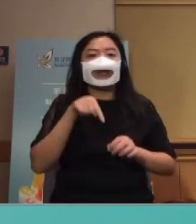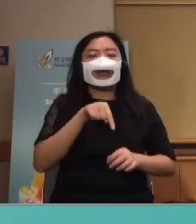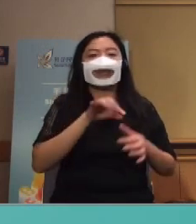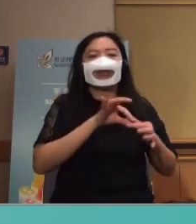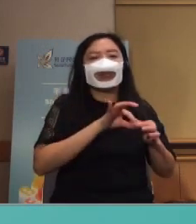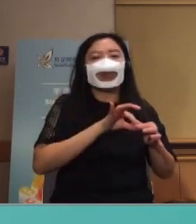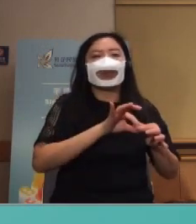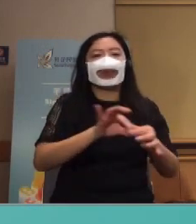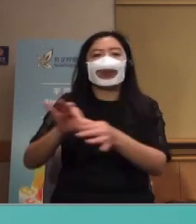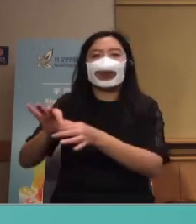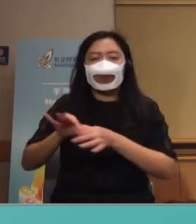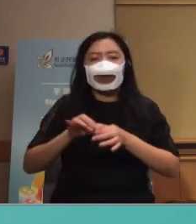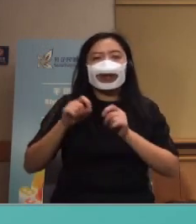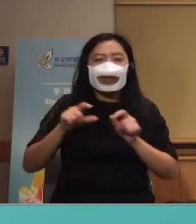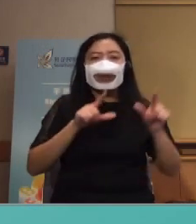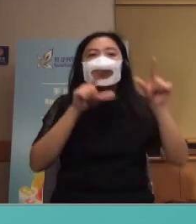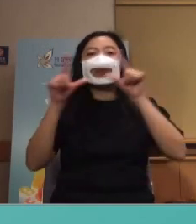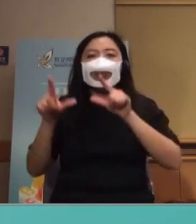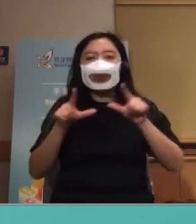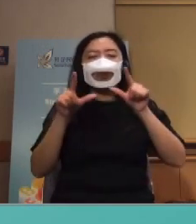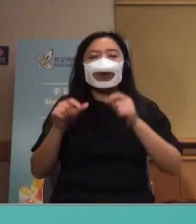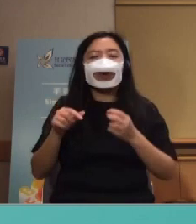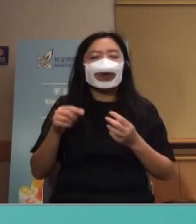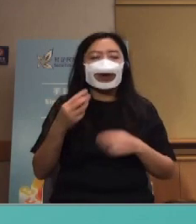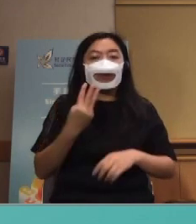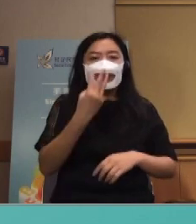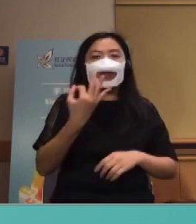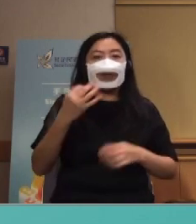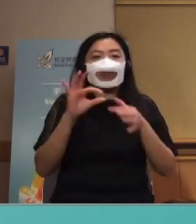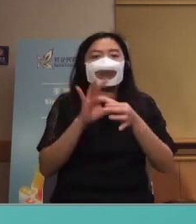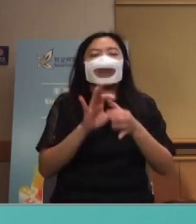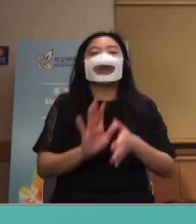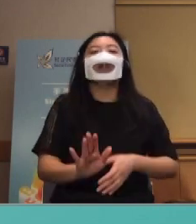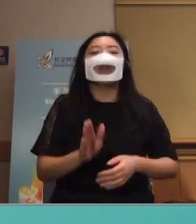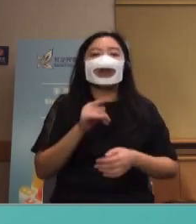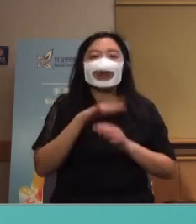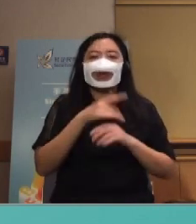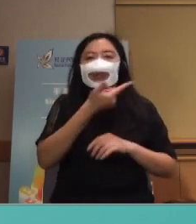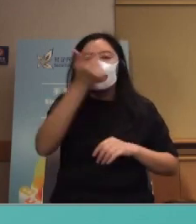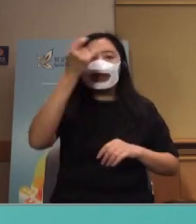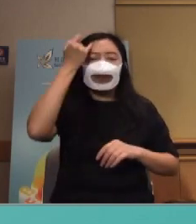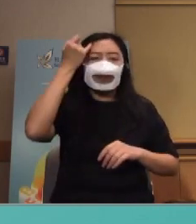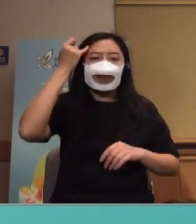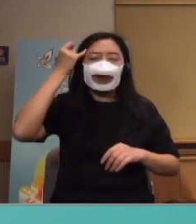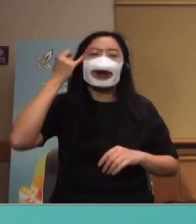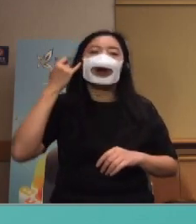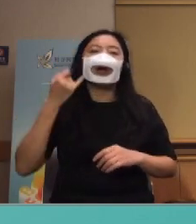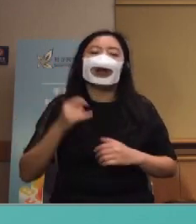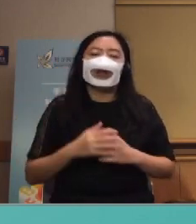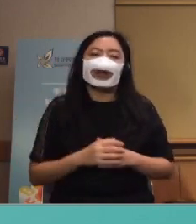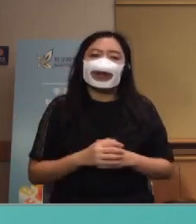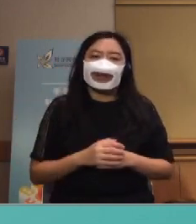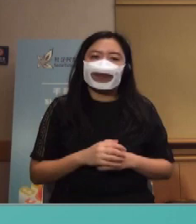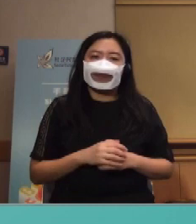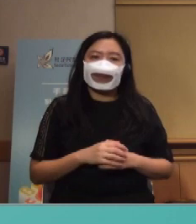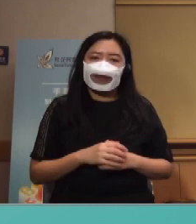sort of how and why we built Dot the way we did. So kind of touching base, going back to, I've talked a bit about